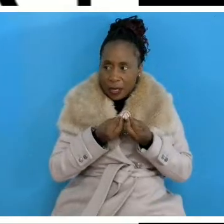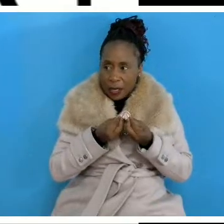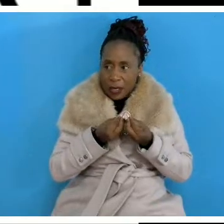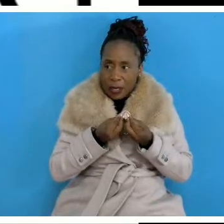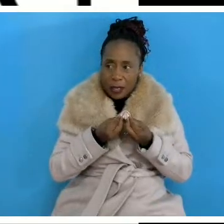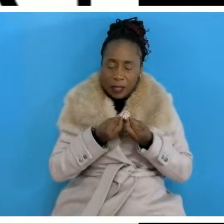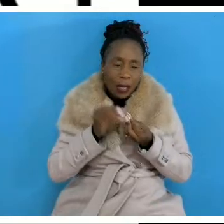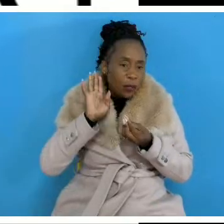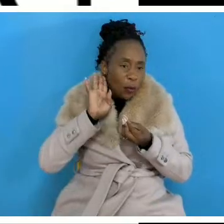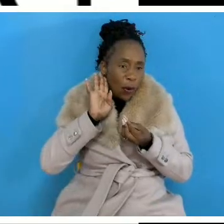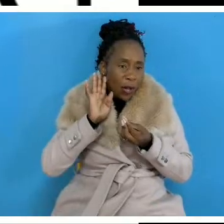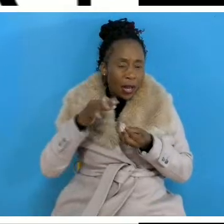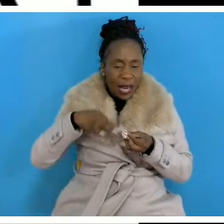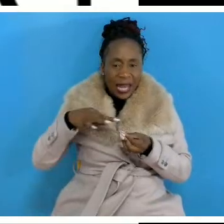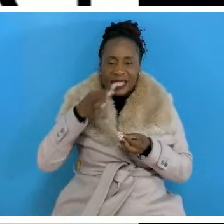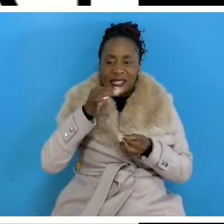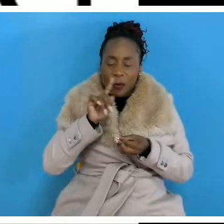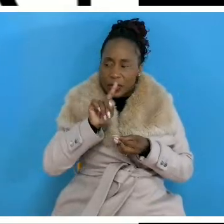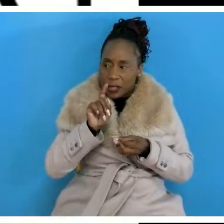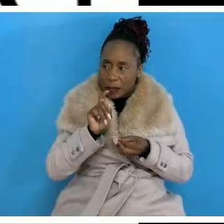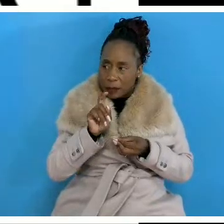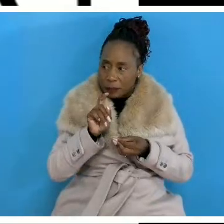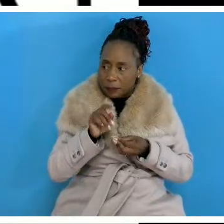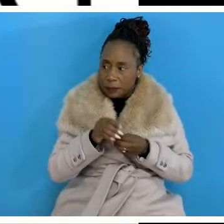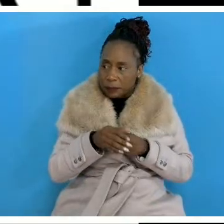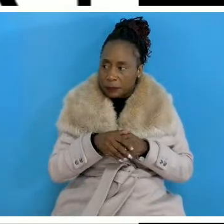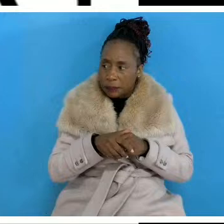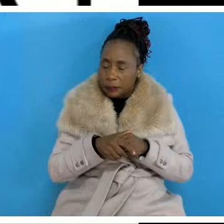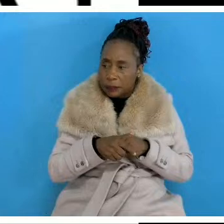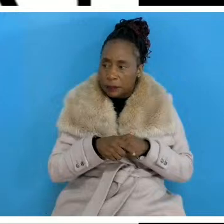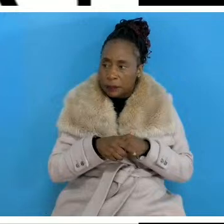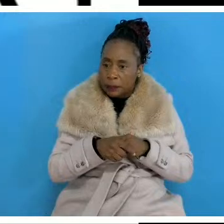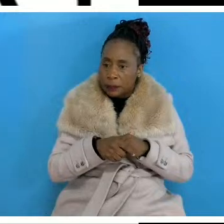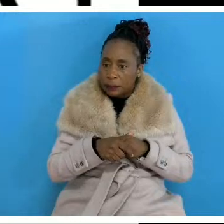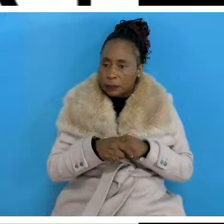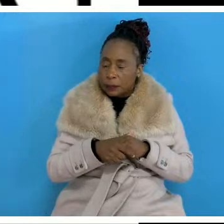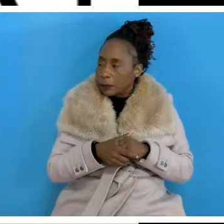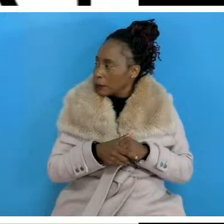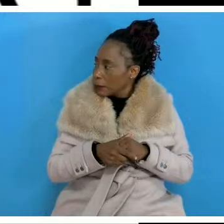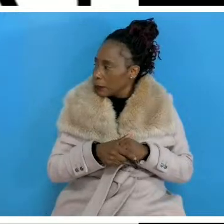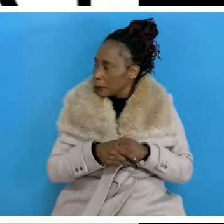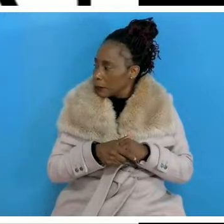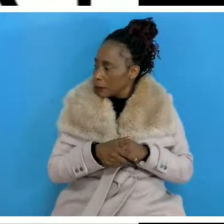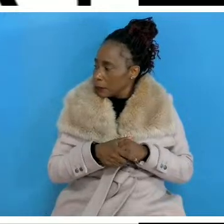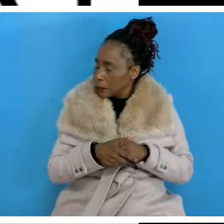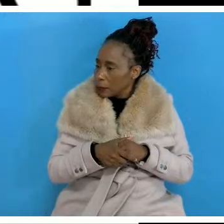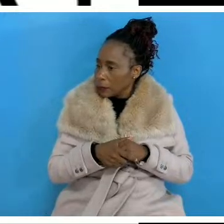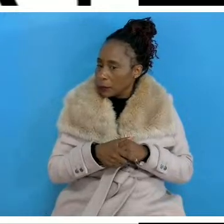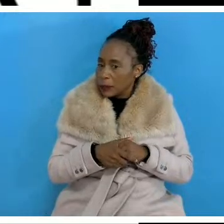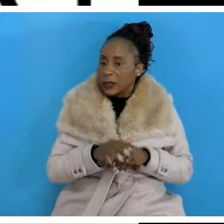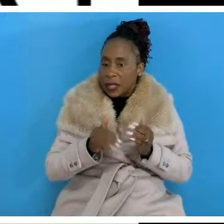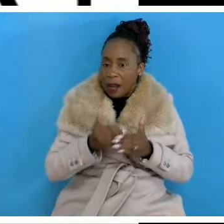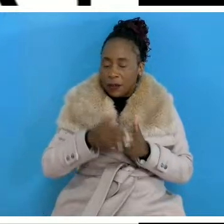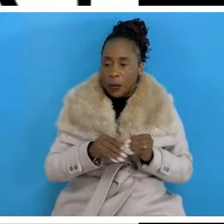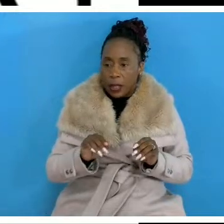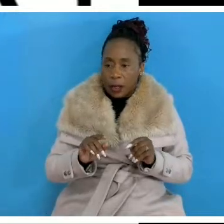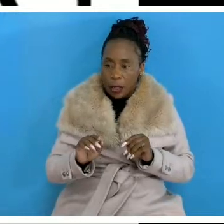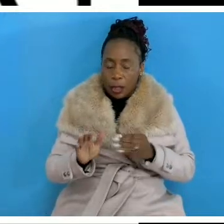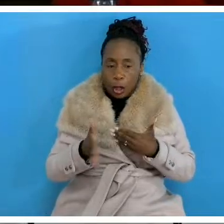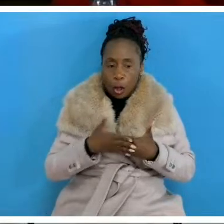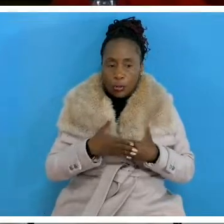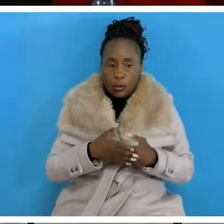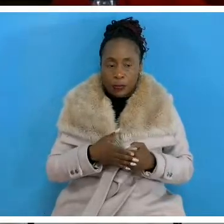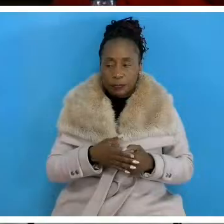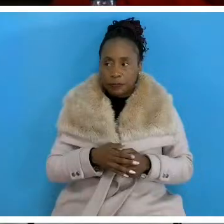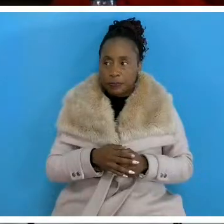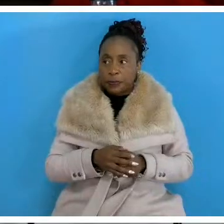what the lady has to say, because her hand was up, and there's another hand. And then we close off on the